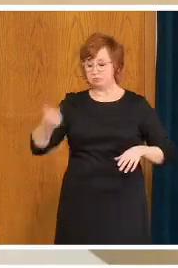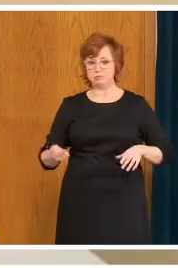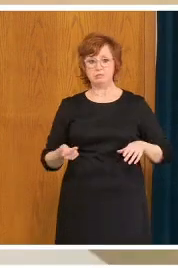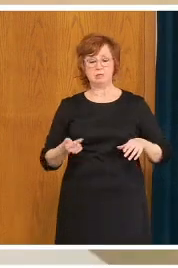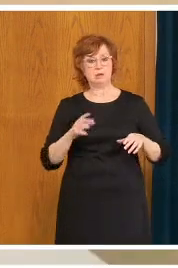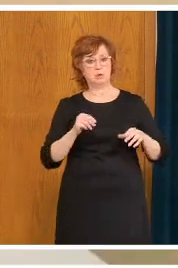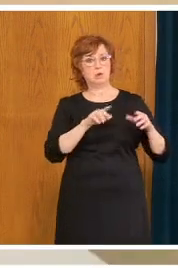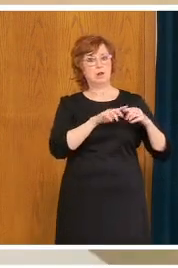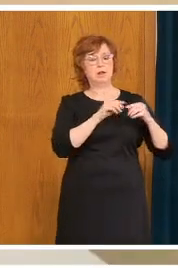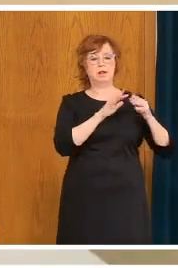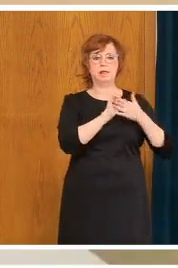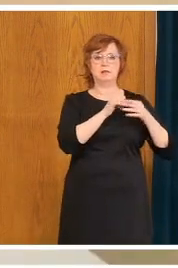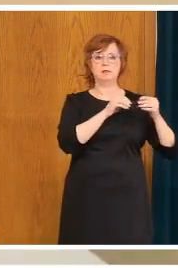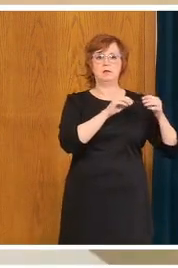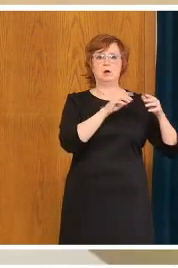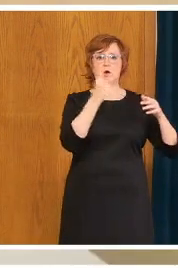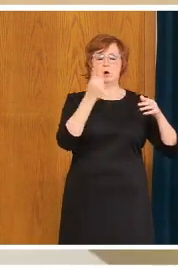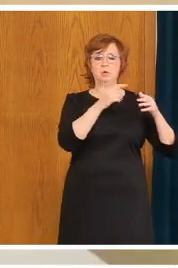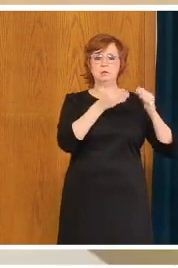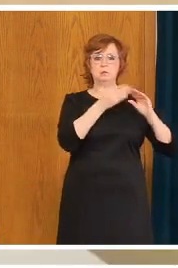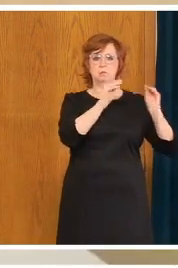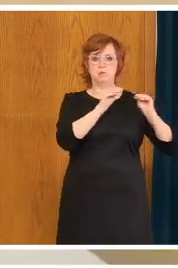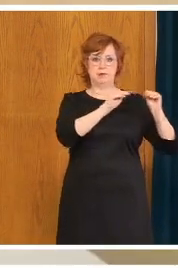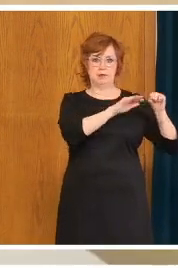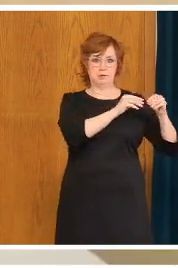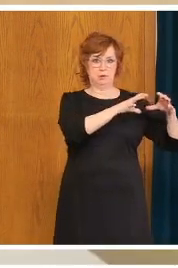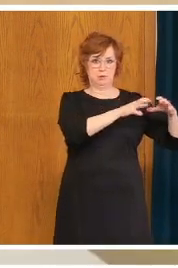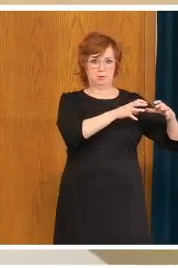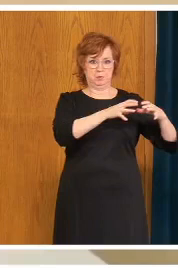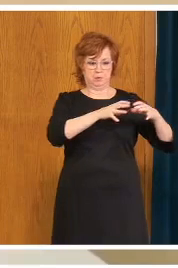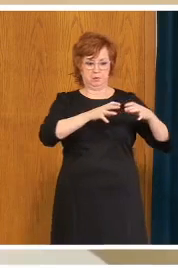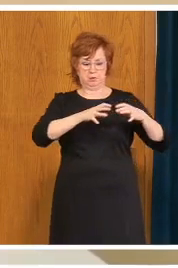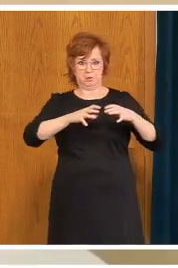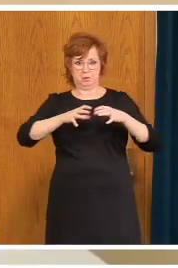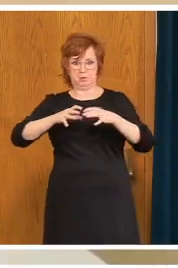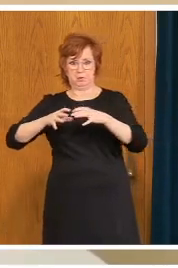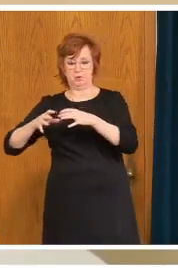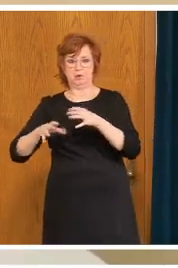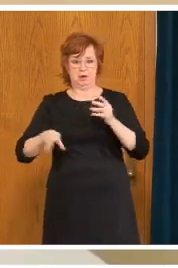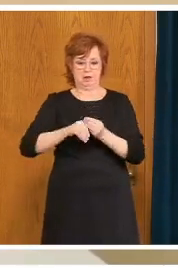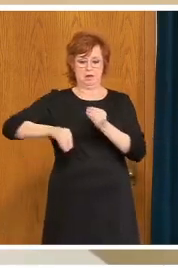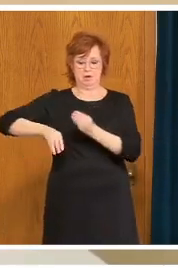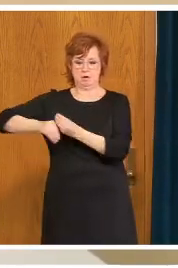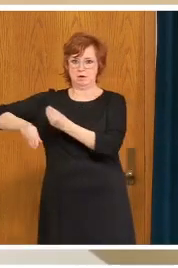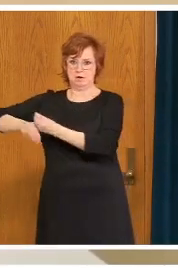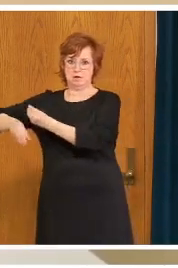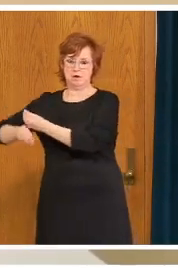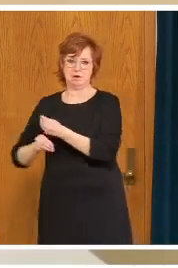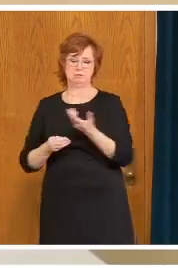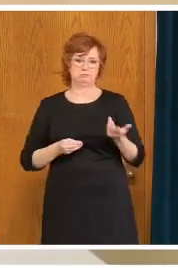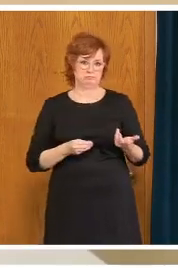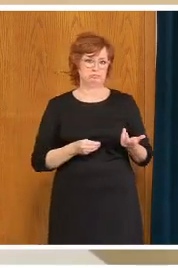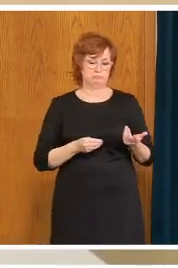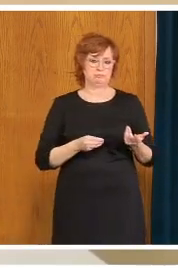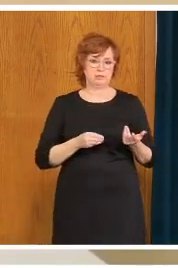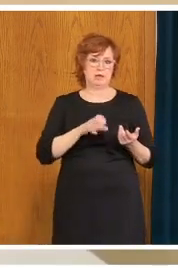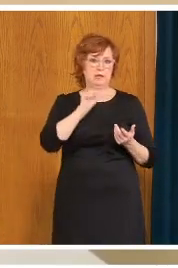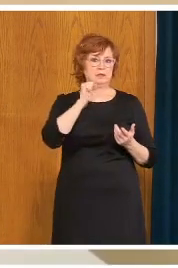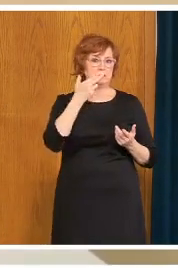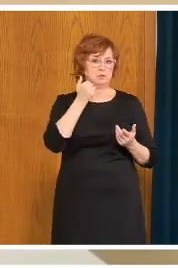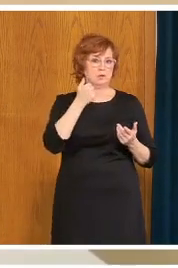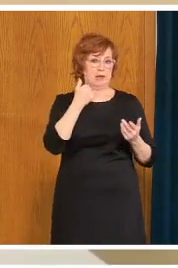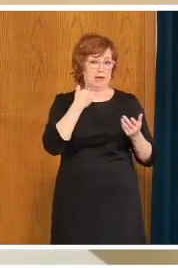to younger populations and as supply allows, we'll at the same time be starting second doses. So the numbers are quite complex,